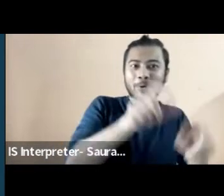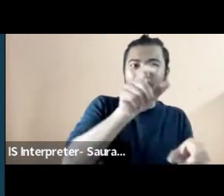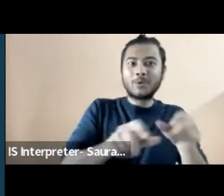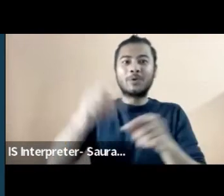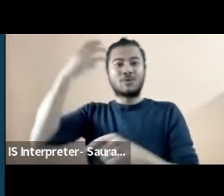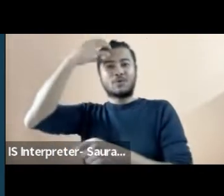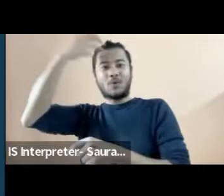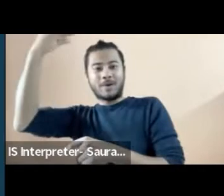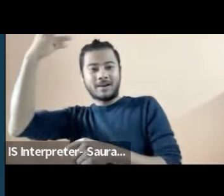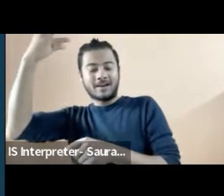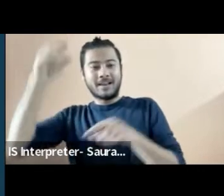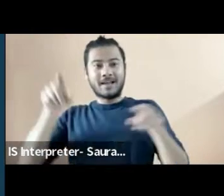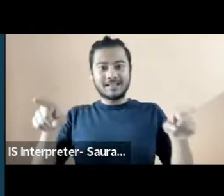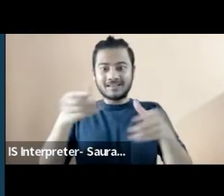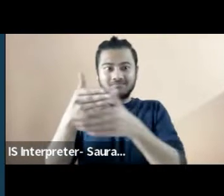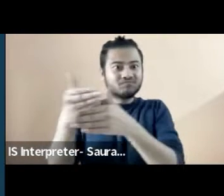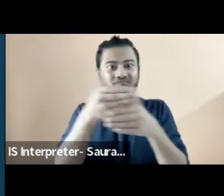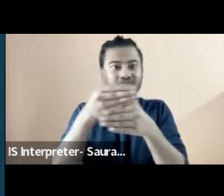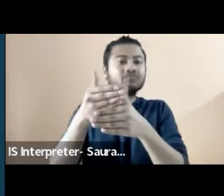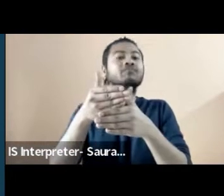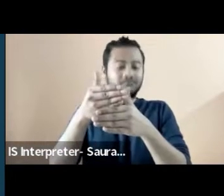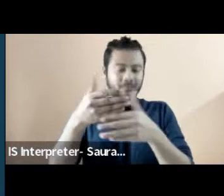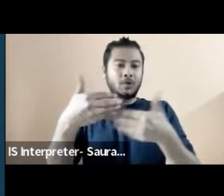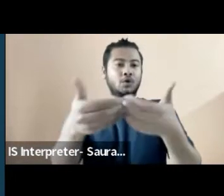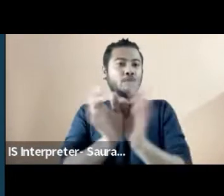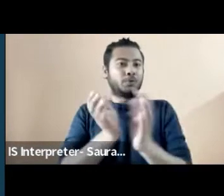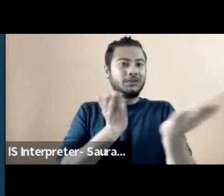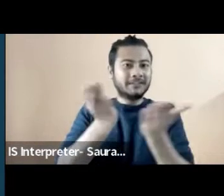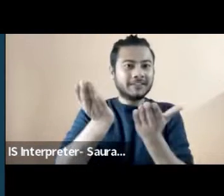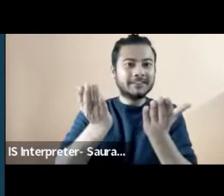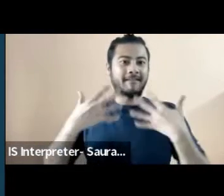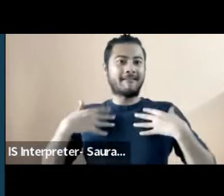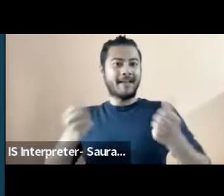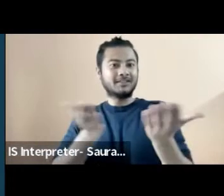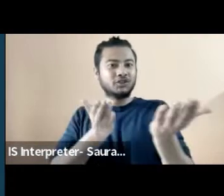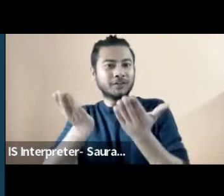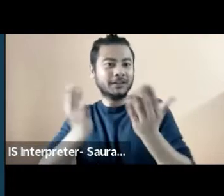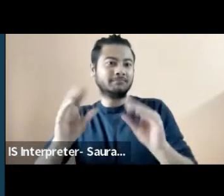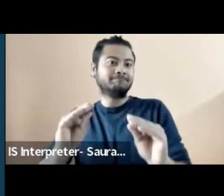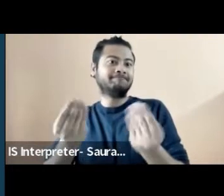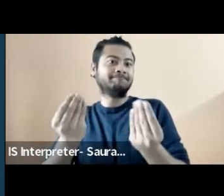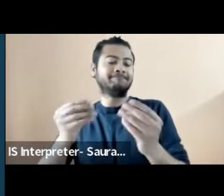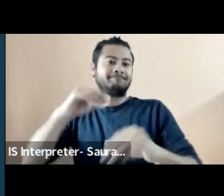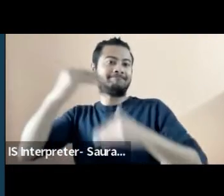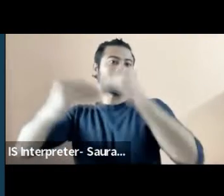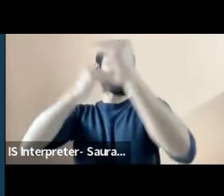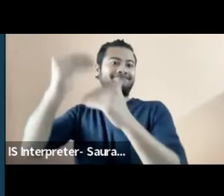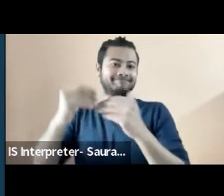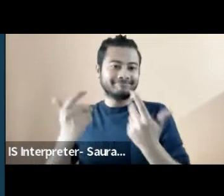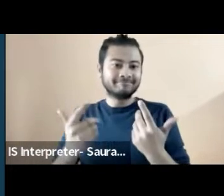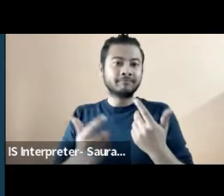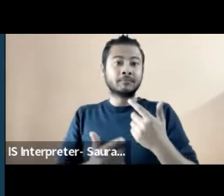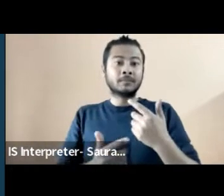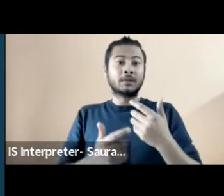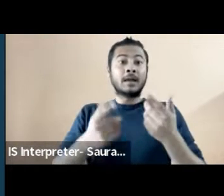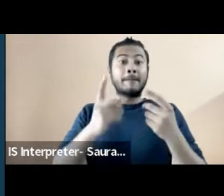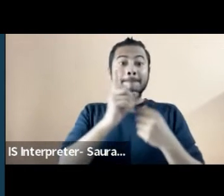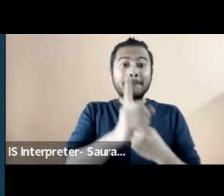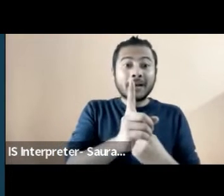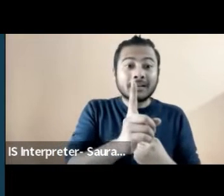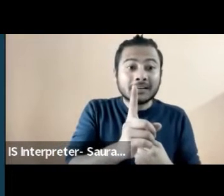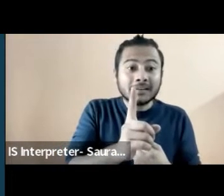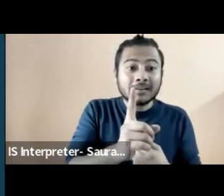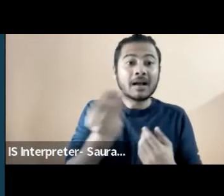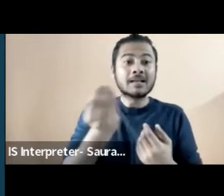and quality of health services. And technical framing of health issues and information asymmetry, however, led to sort of